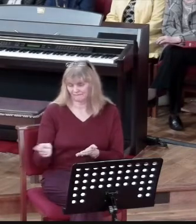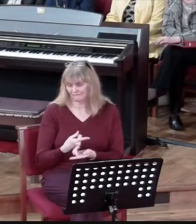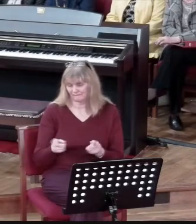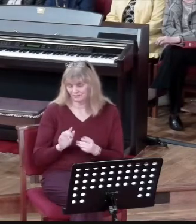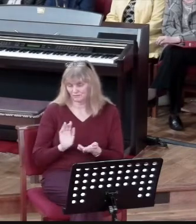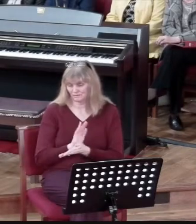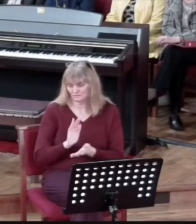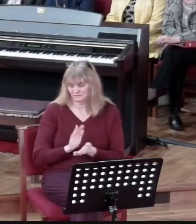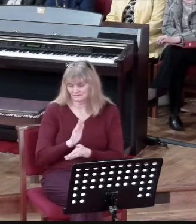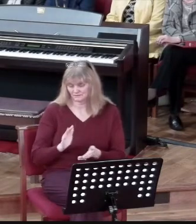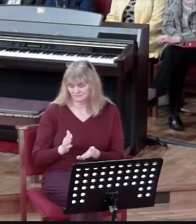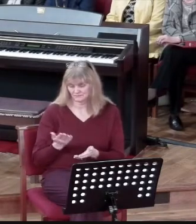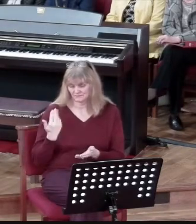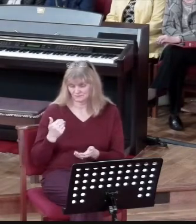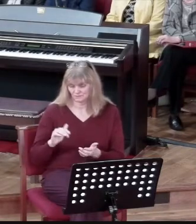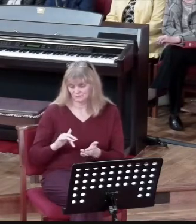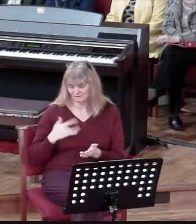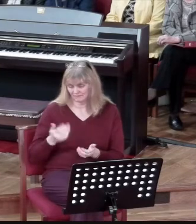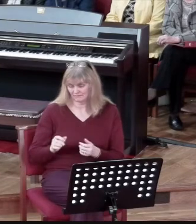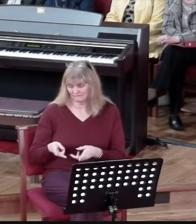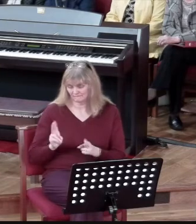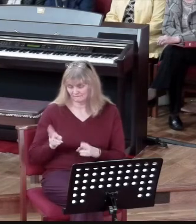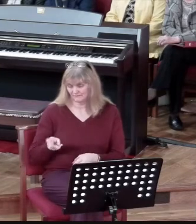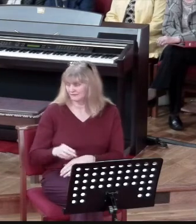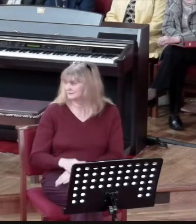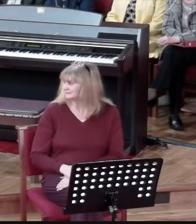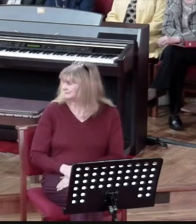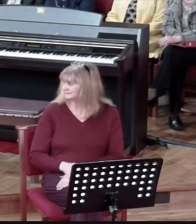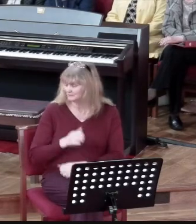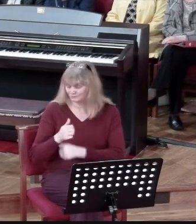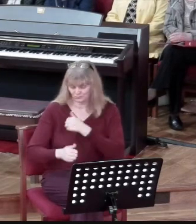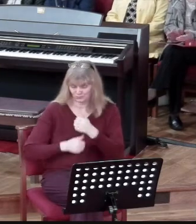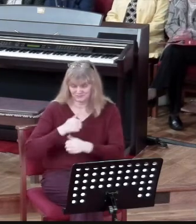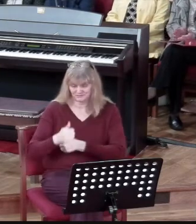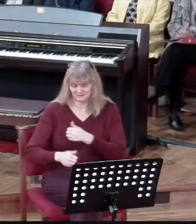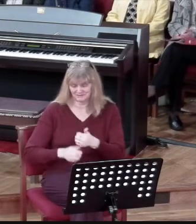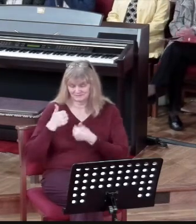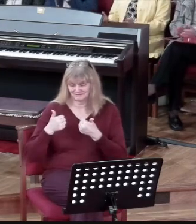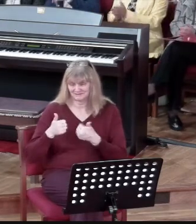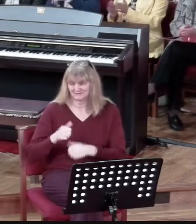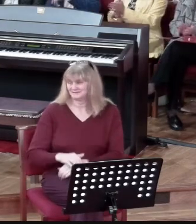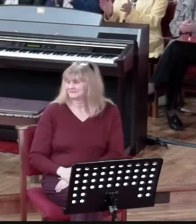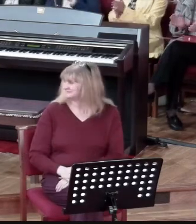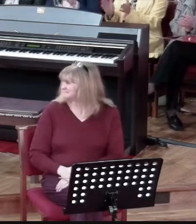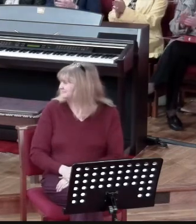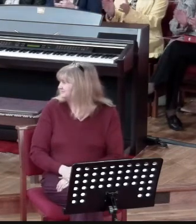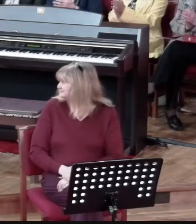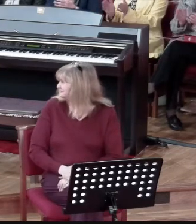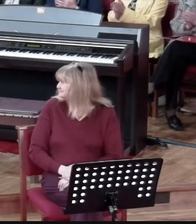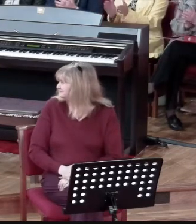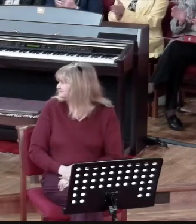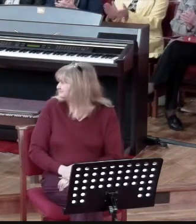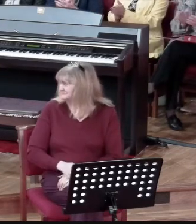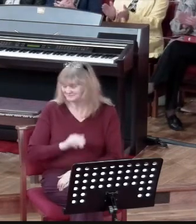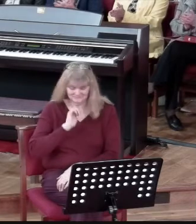he was alive again. That's excellent. That was a sermon, that was. Yeah.